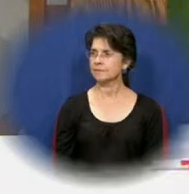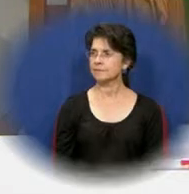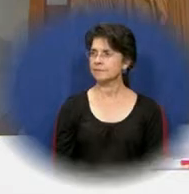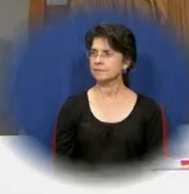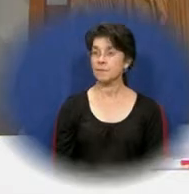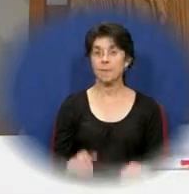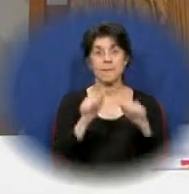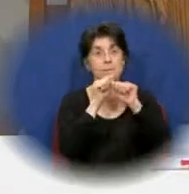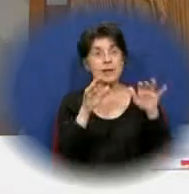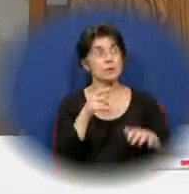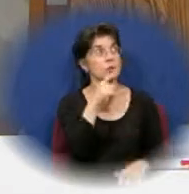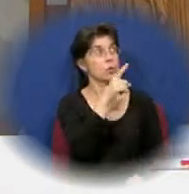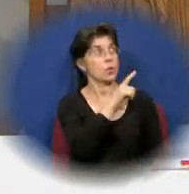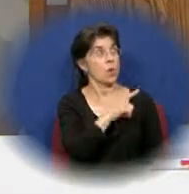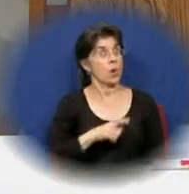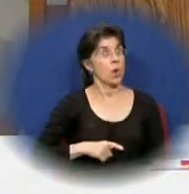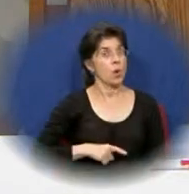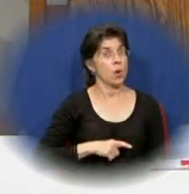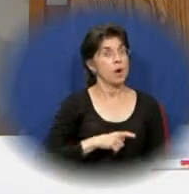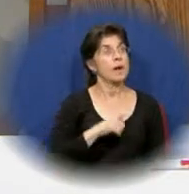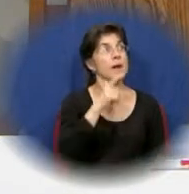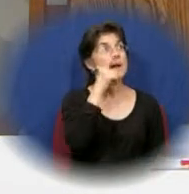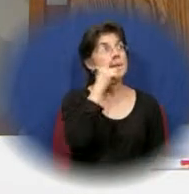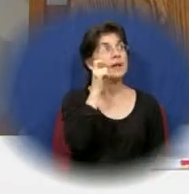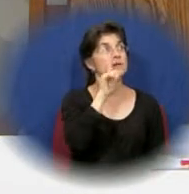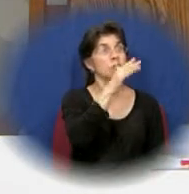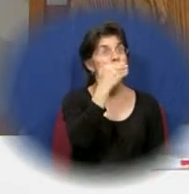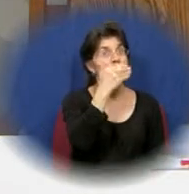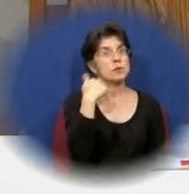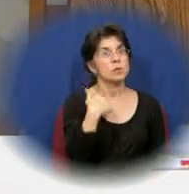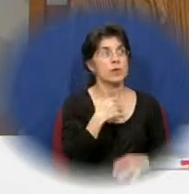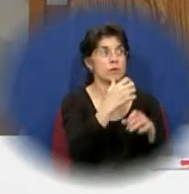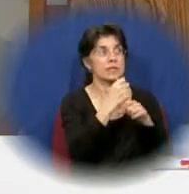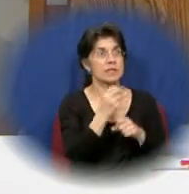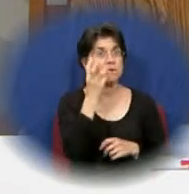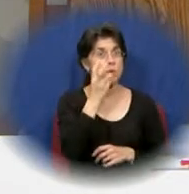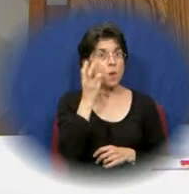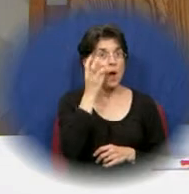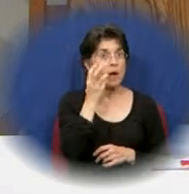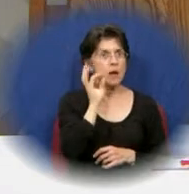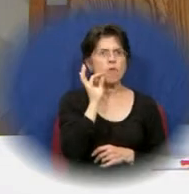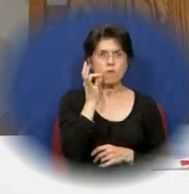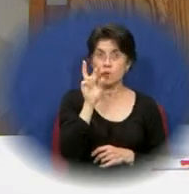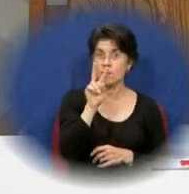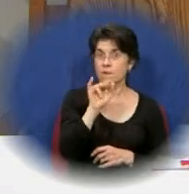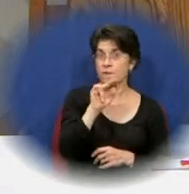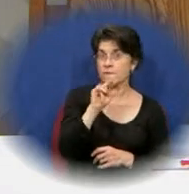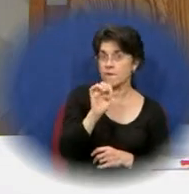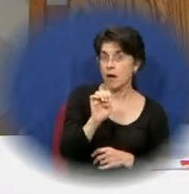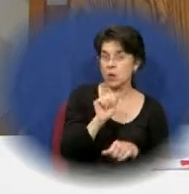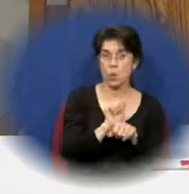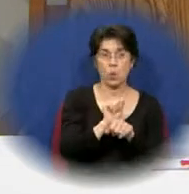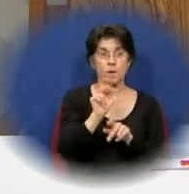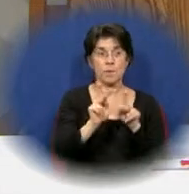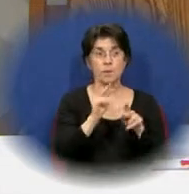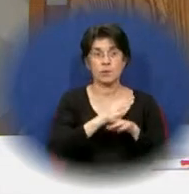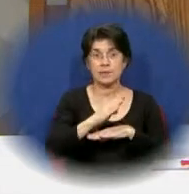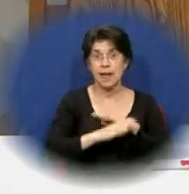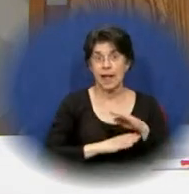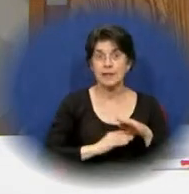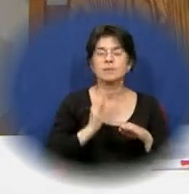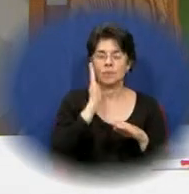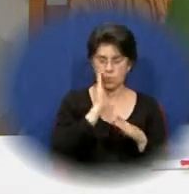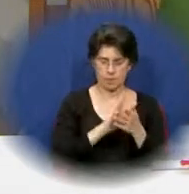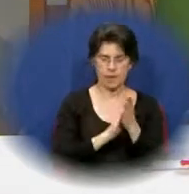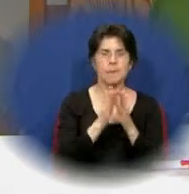Blessed are you, Lord God of all creation, for through your goodness we have received the wine we offer you. Fruit of the vine and work of human hands, it will become our